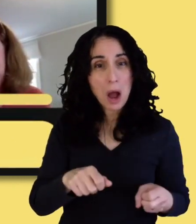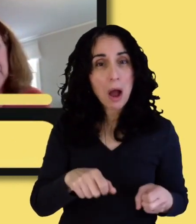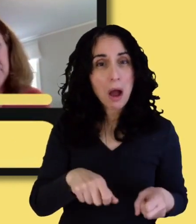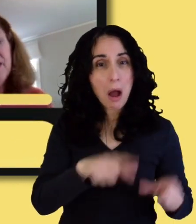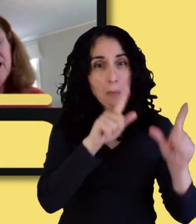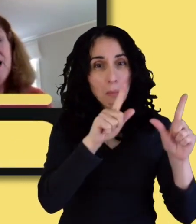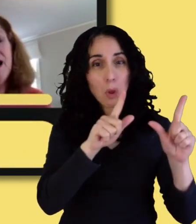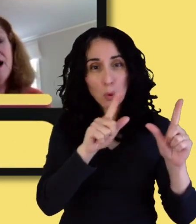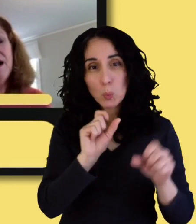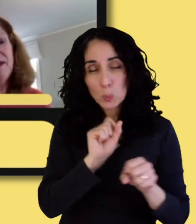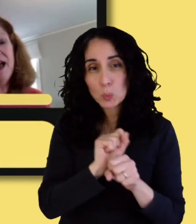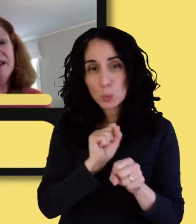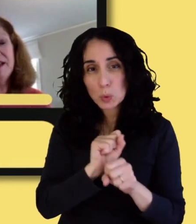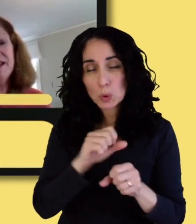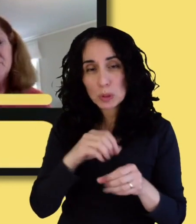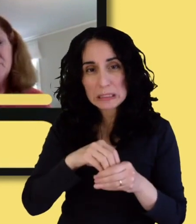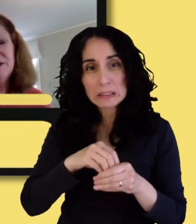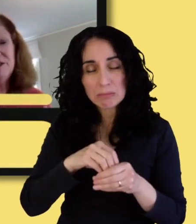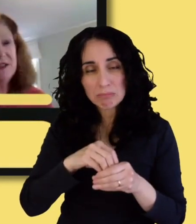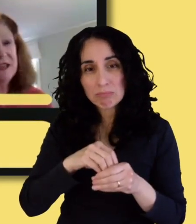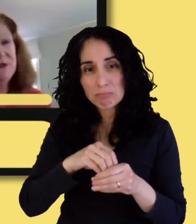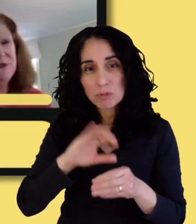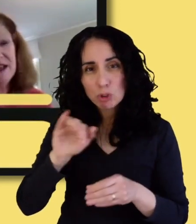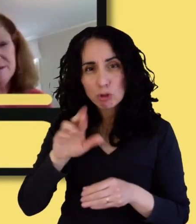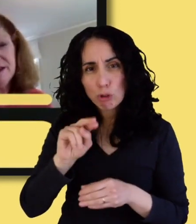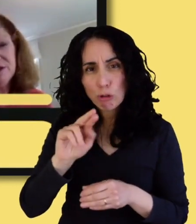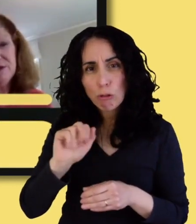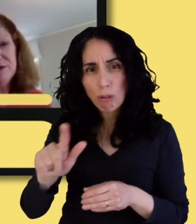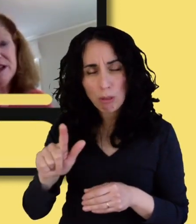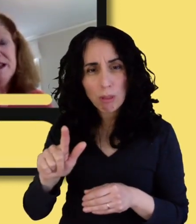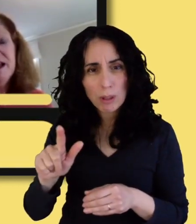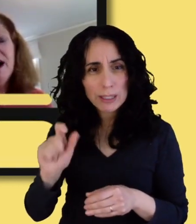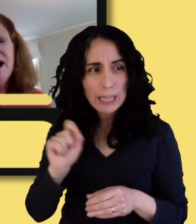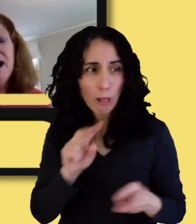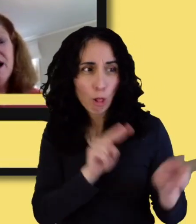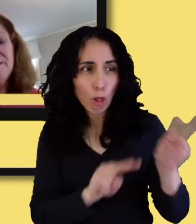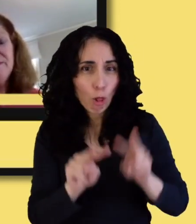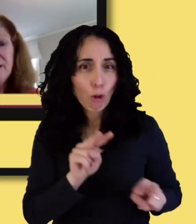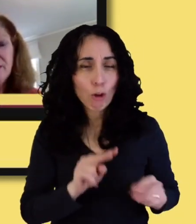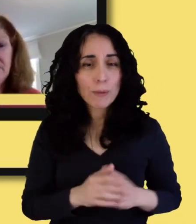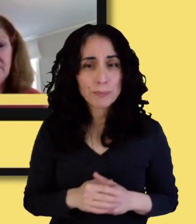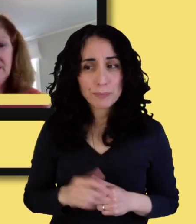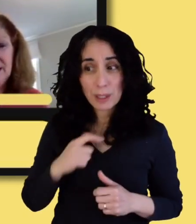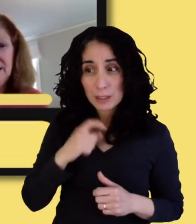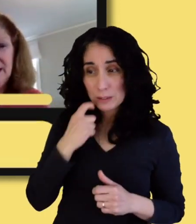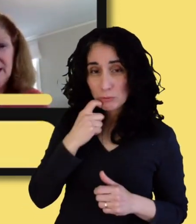can view. And I had just started to introduce that to my children